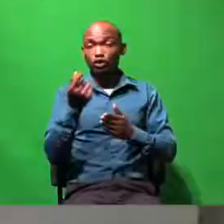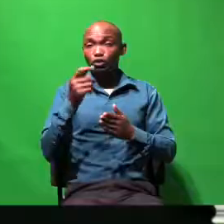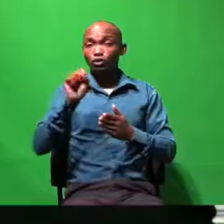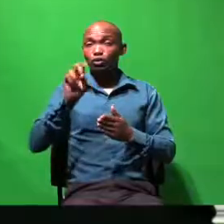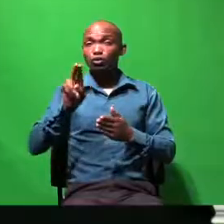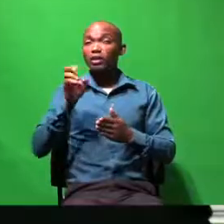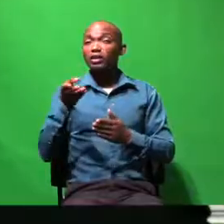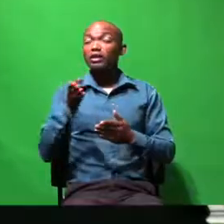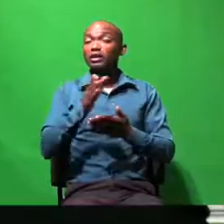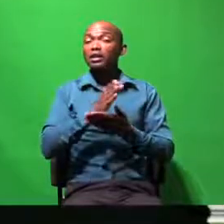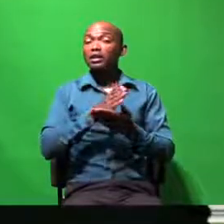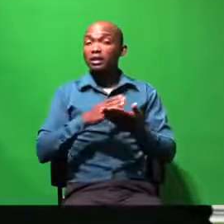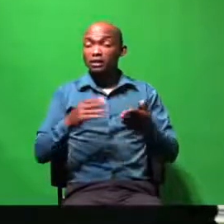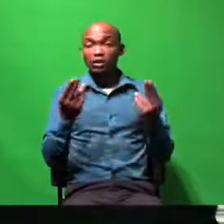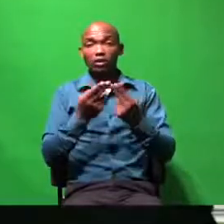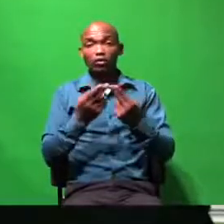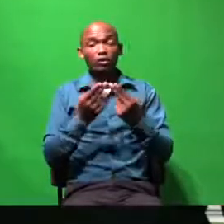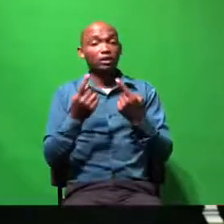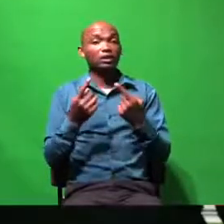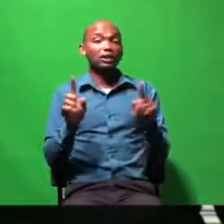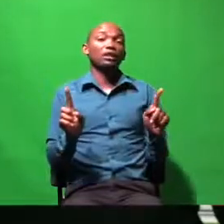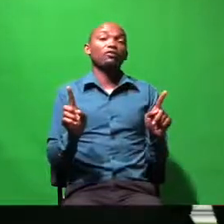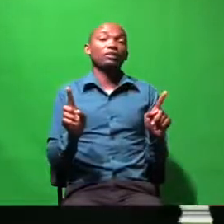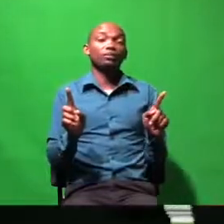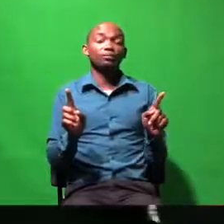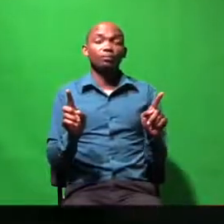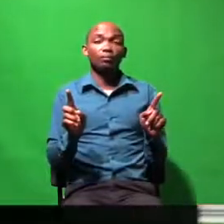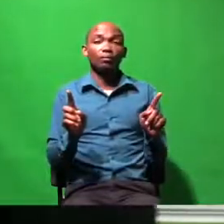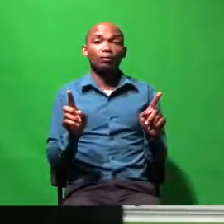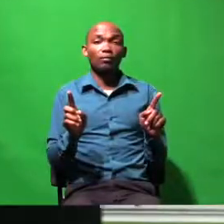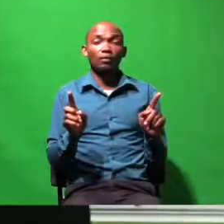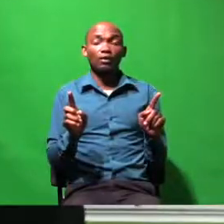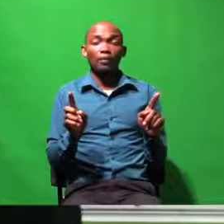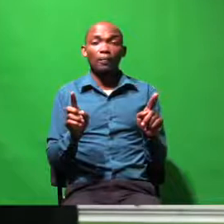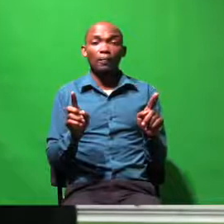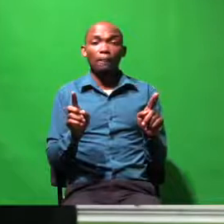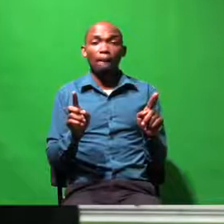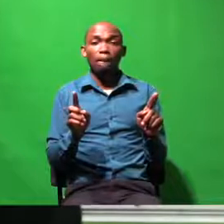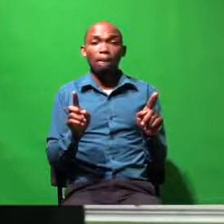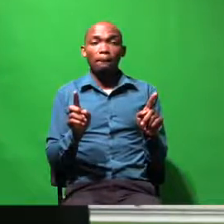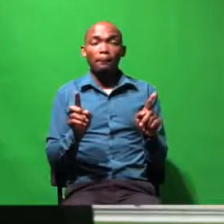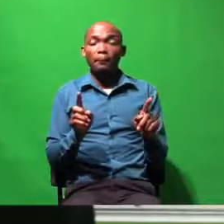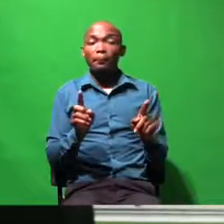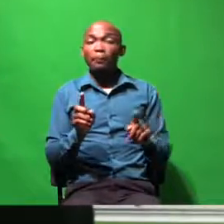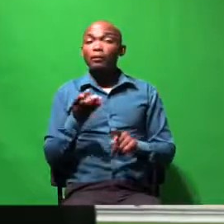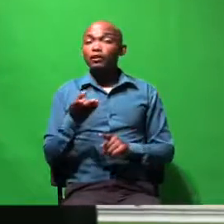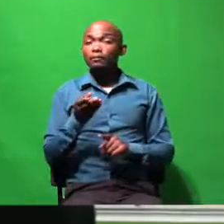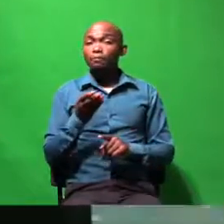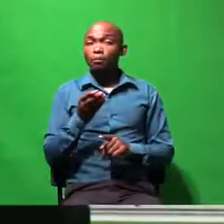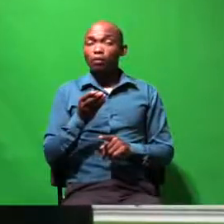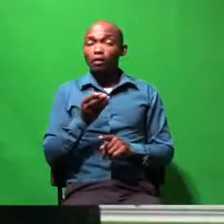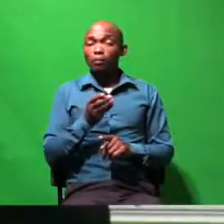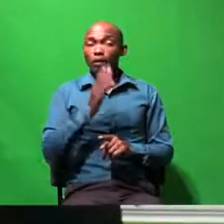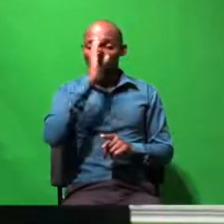regions also, they differ in their concentration gradient. So the concentration of solutes as well